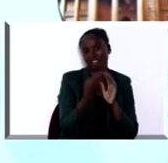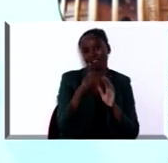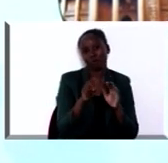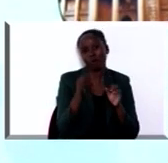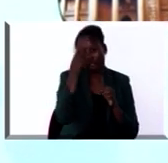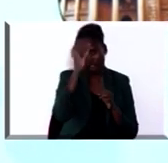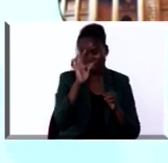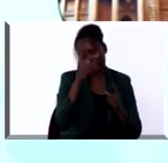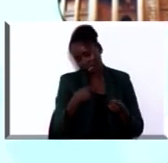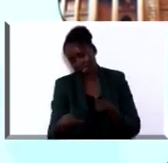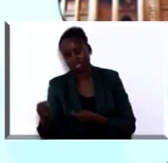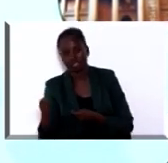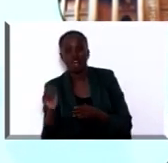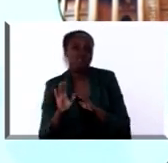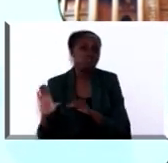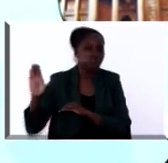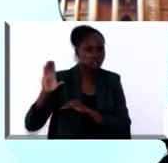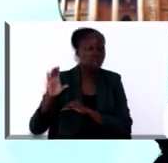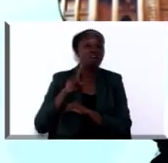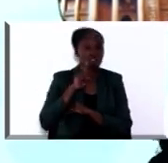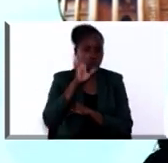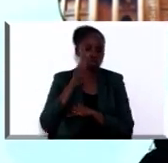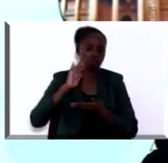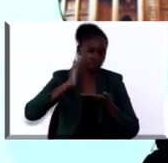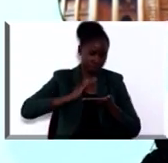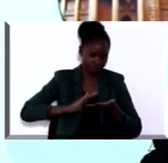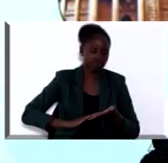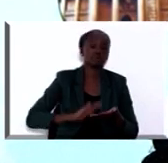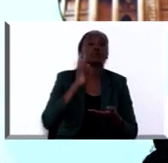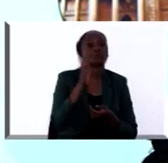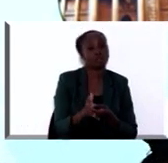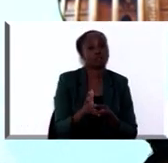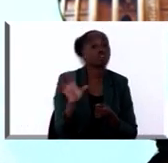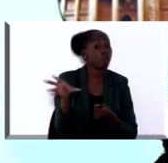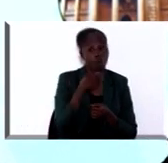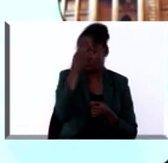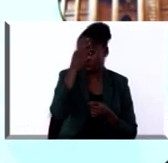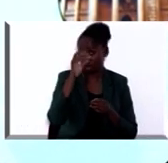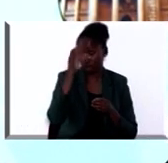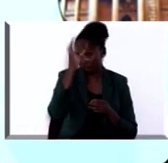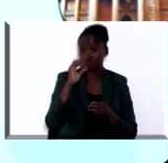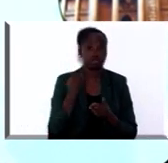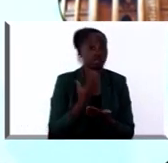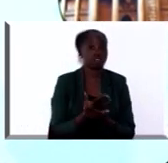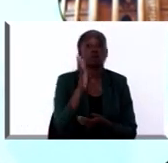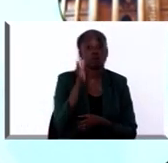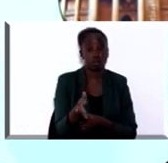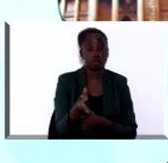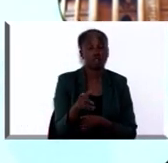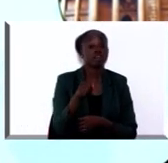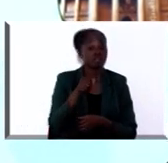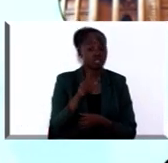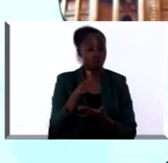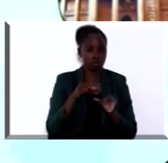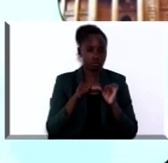government pricing. We are going to eliminate this in all the government tenders this year. We will continue the